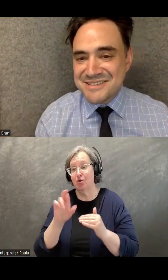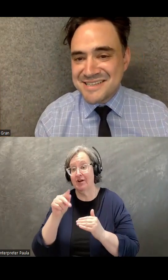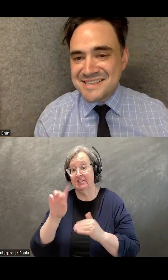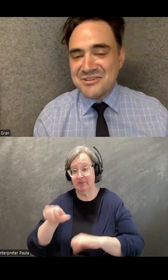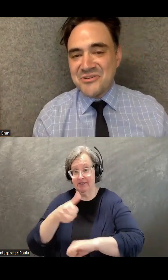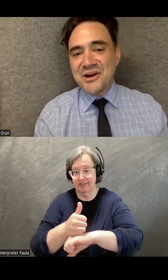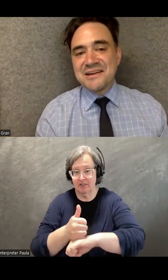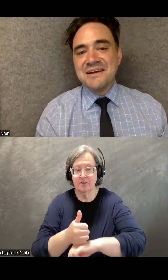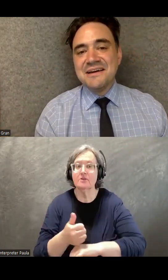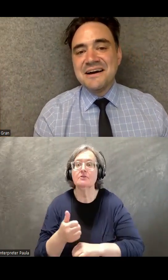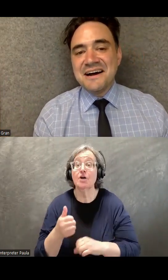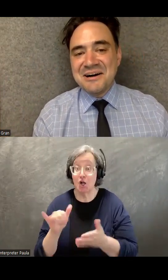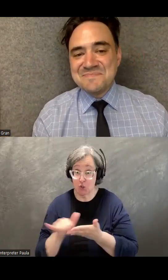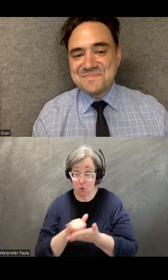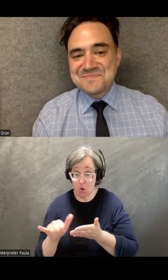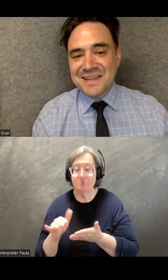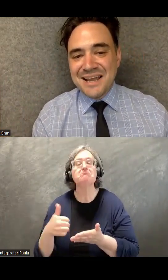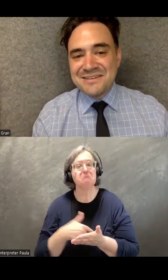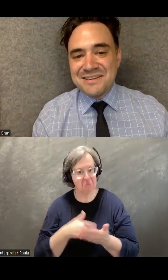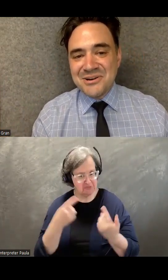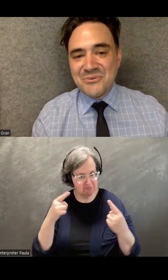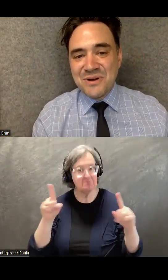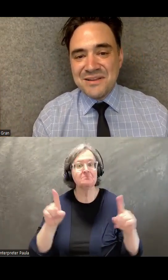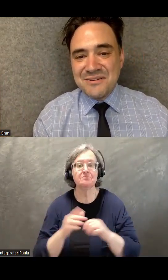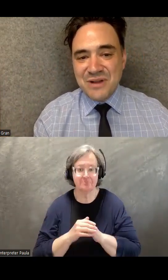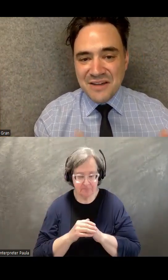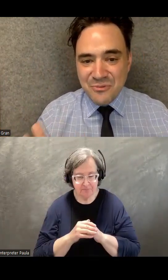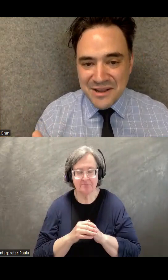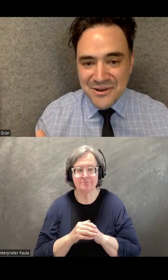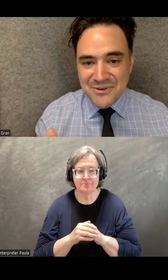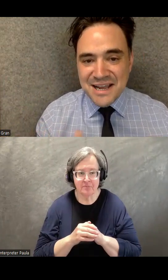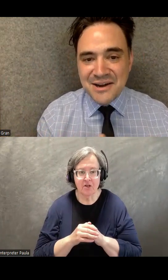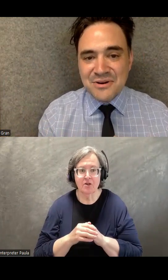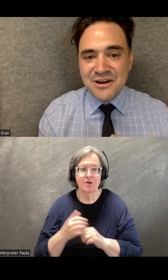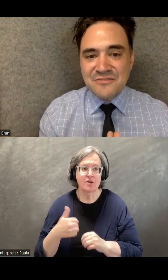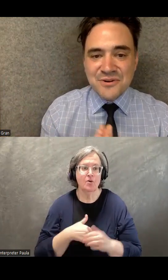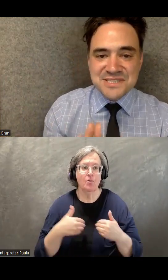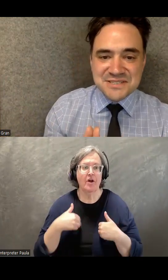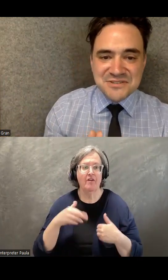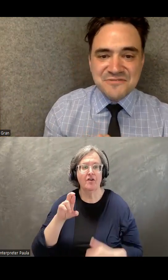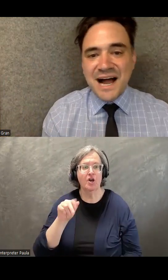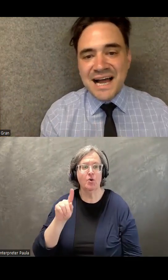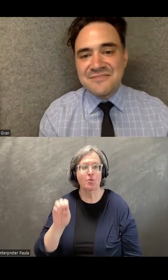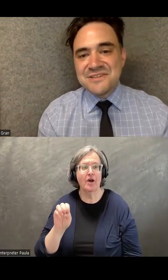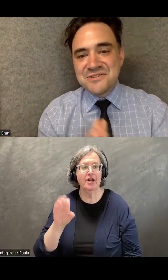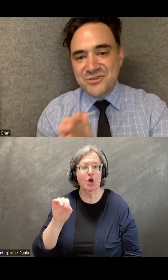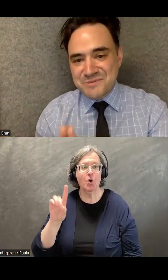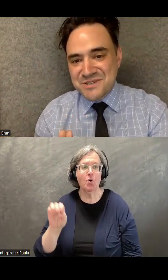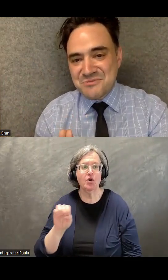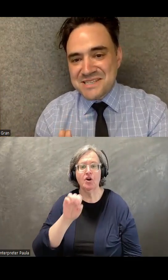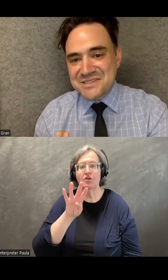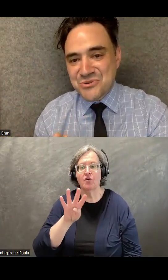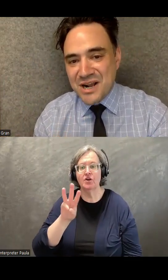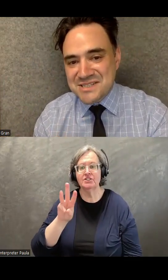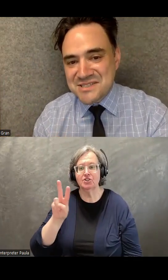success with this in New York. And we have a rate code now, 4625. The description